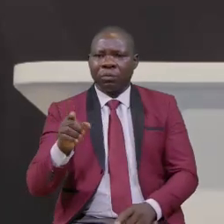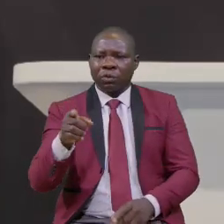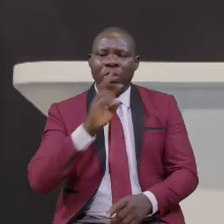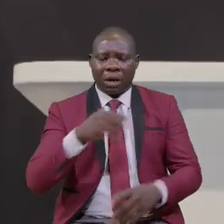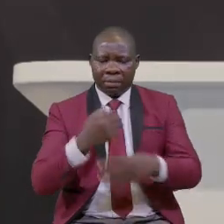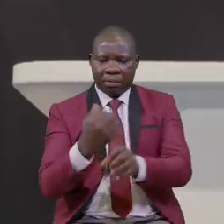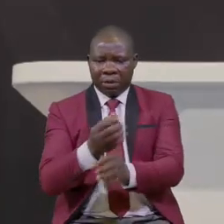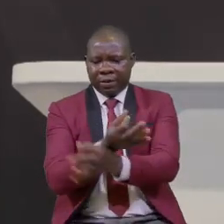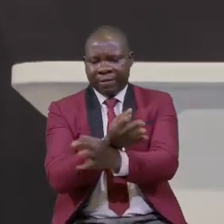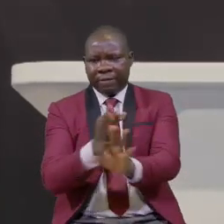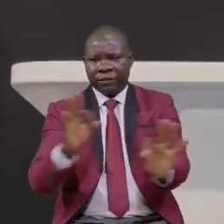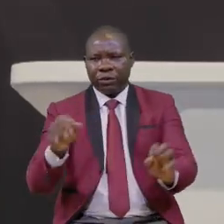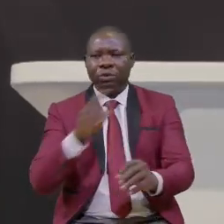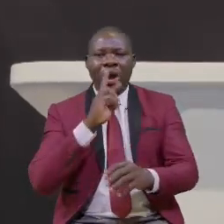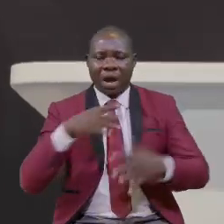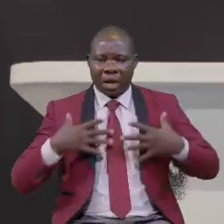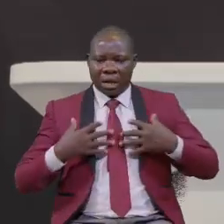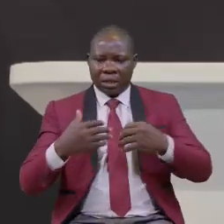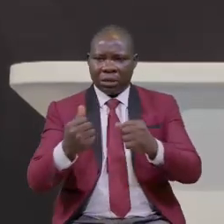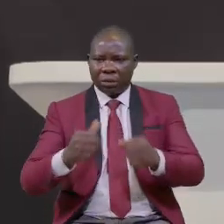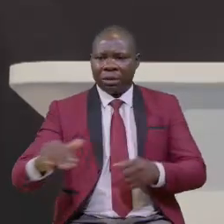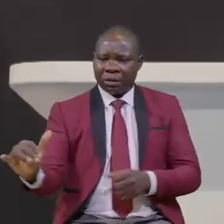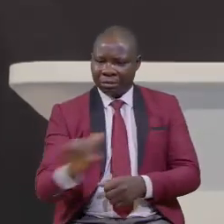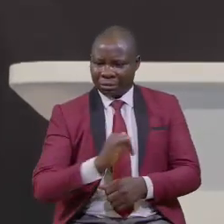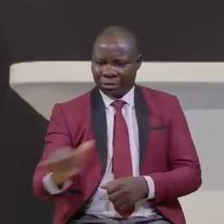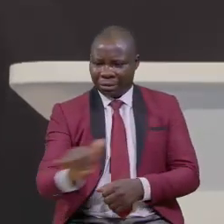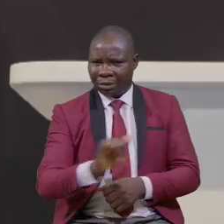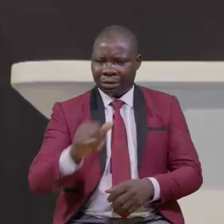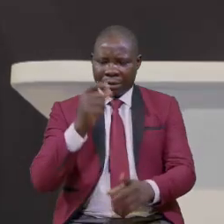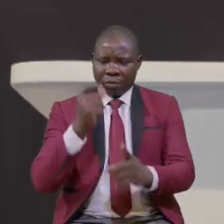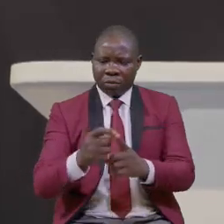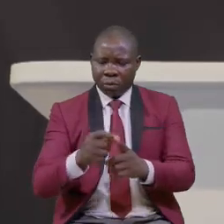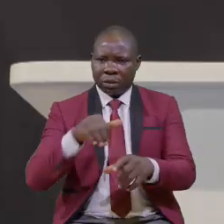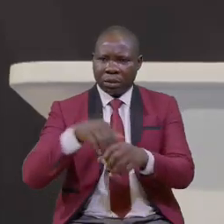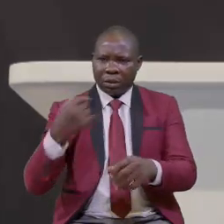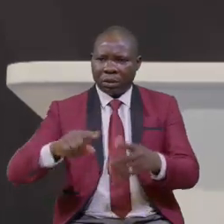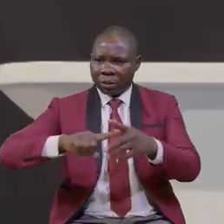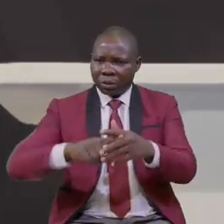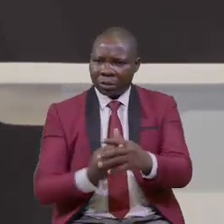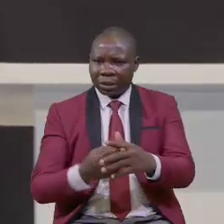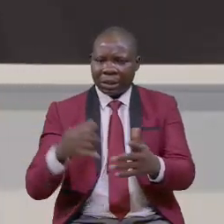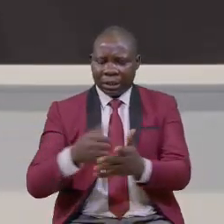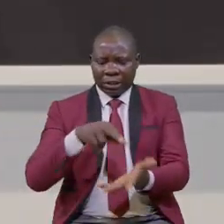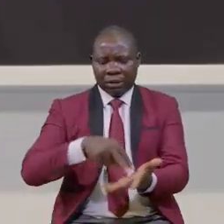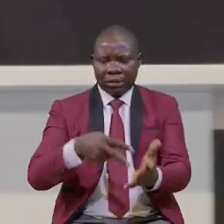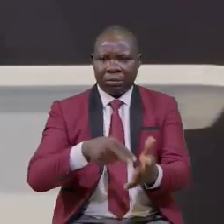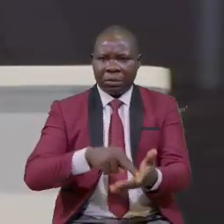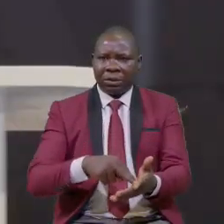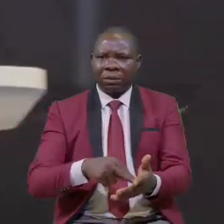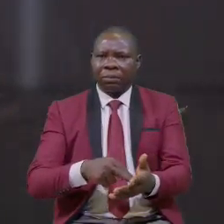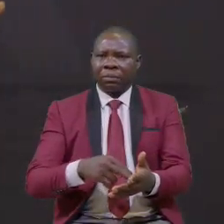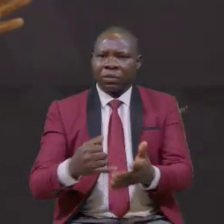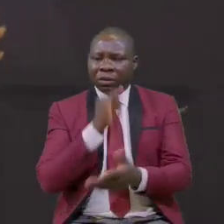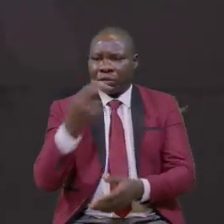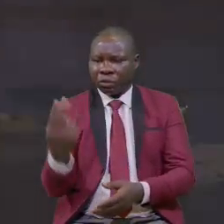free, you are healed. The same word in the original is actually used for being